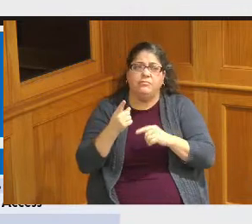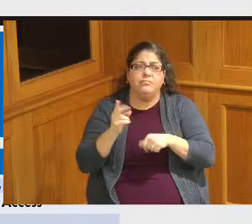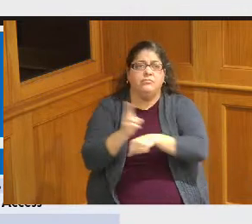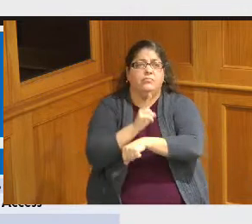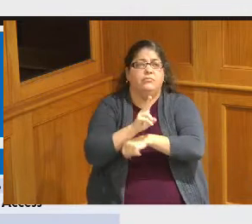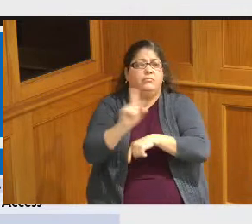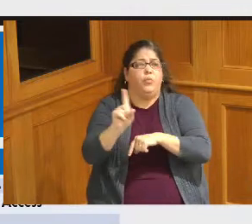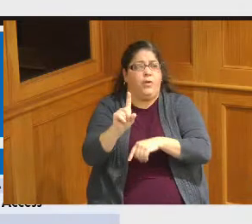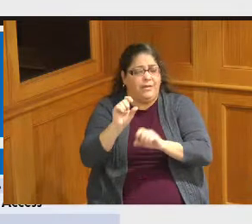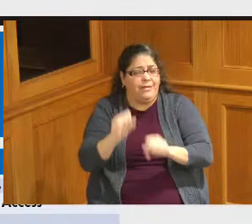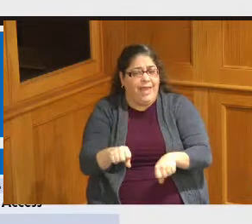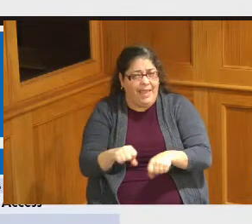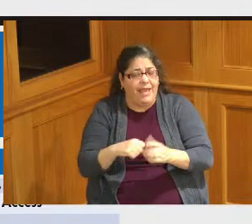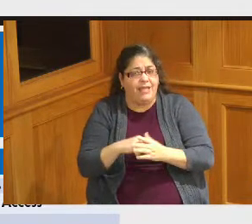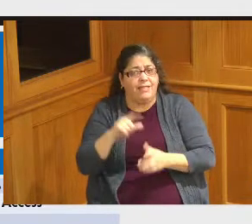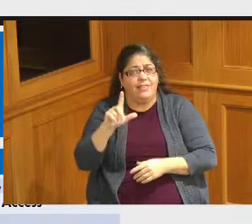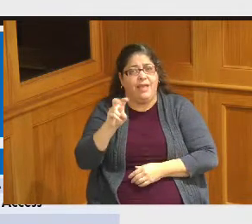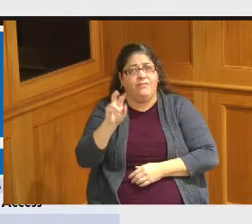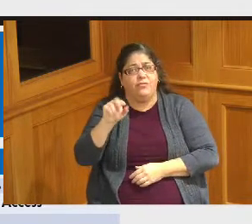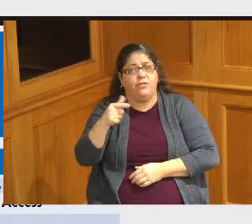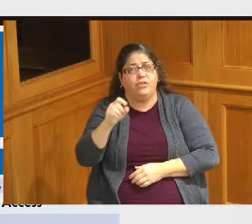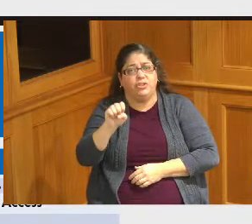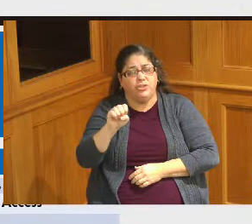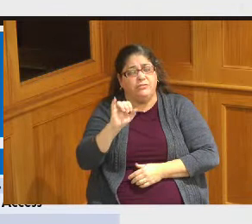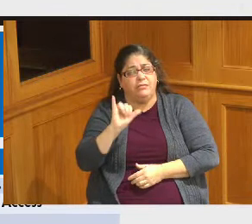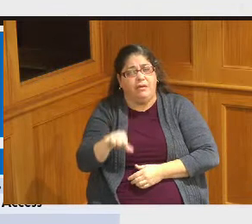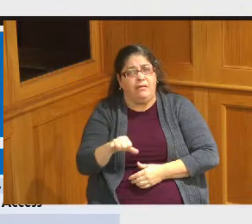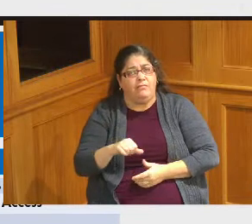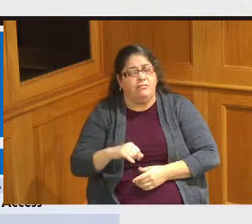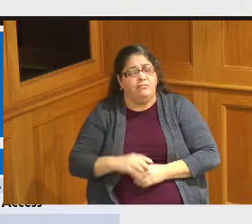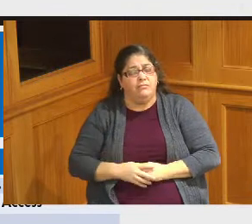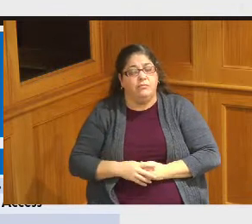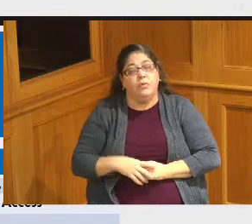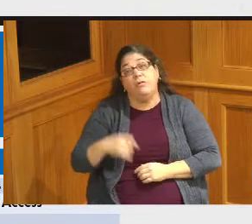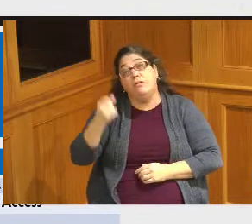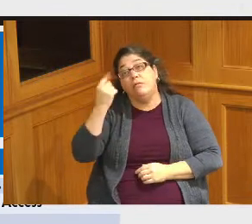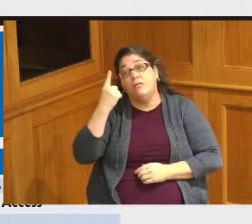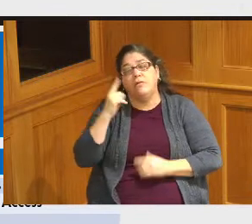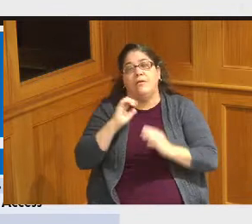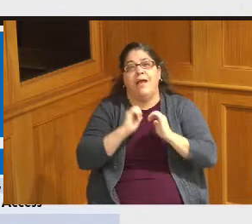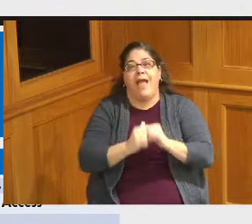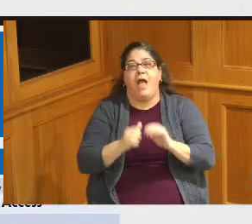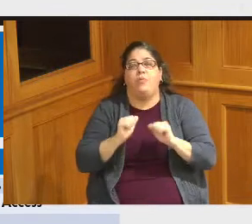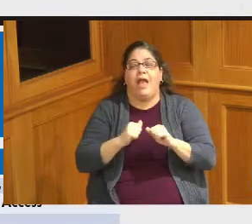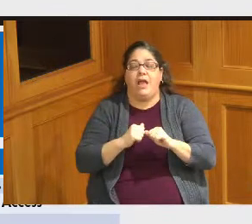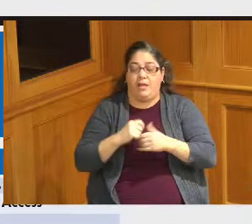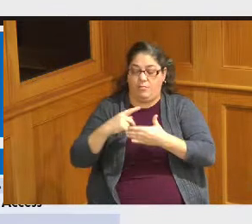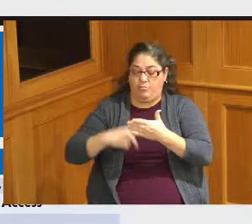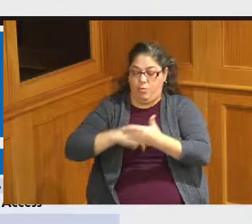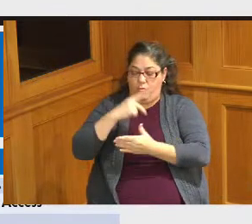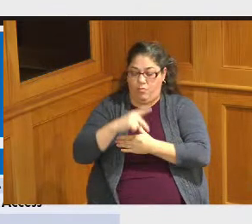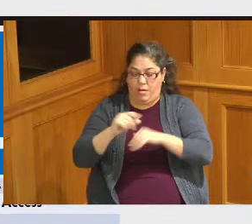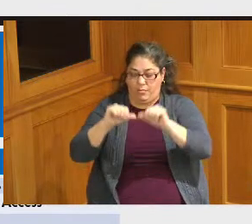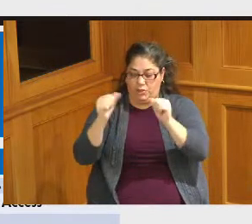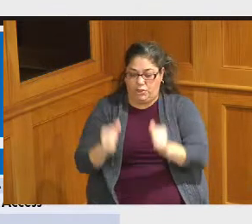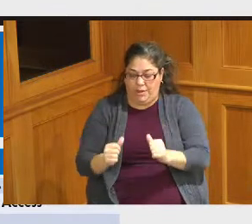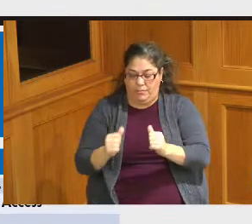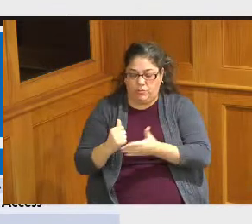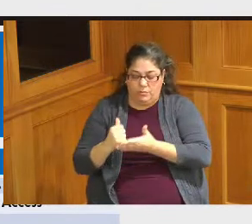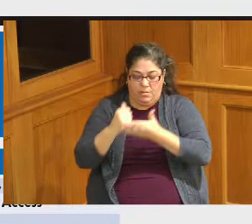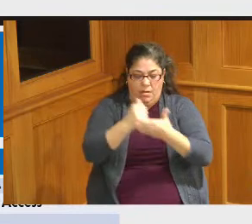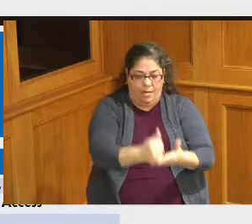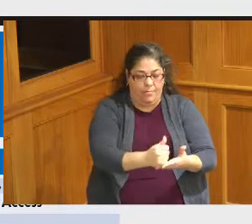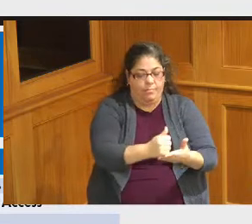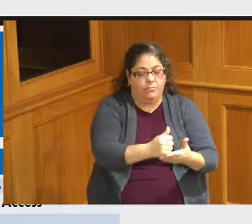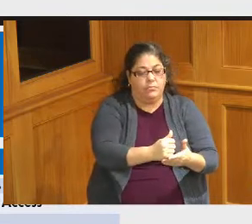can. Certainly, I think the opportunity is how do you shape programs that are going to be able to help these